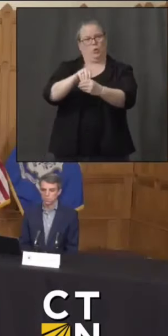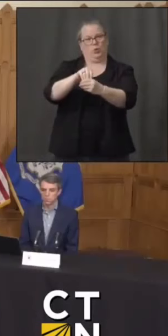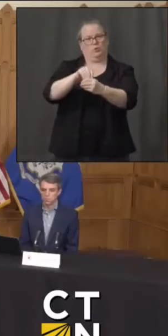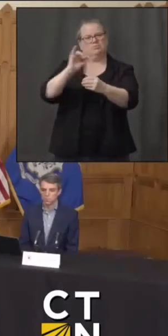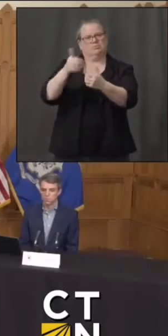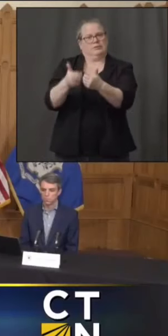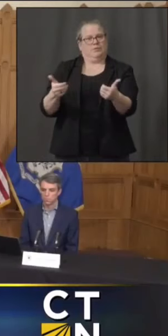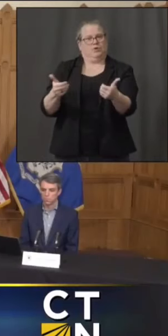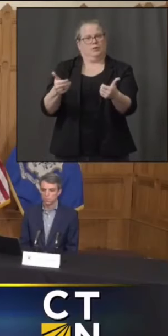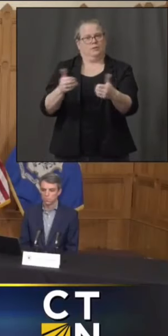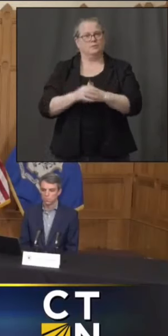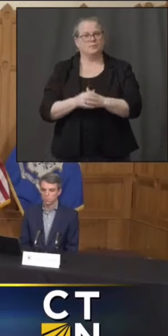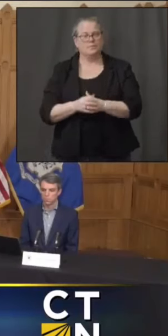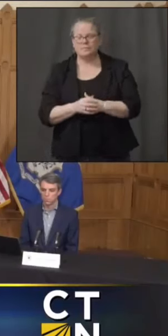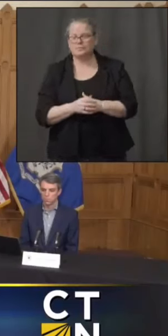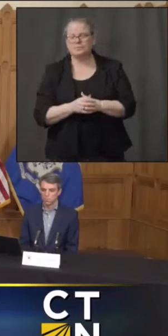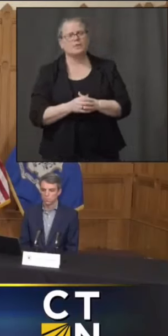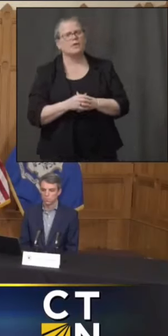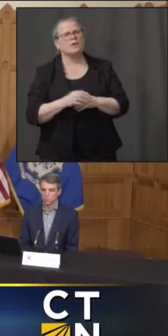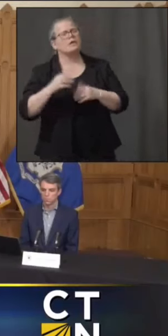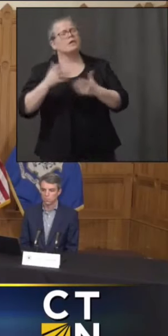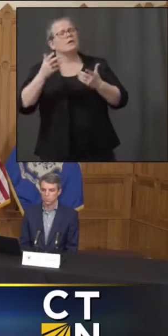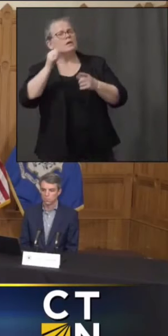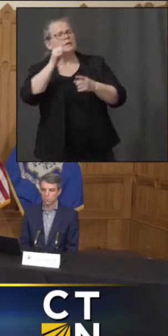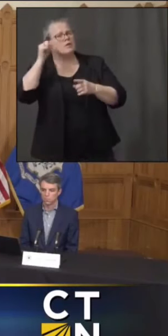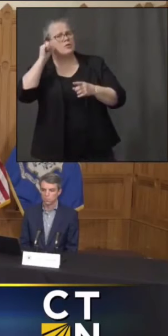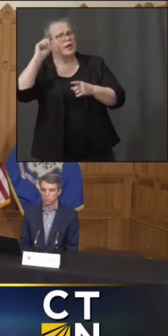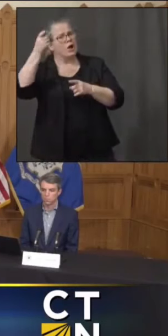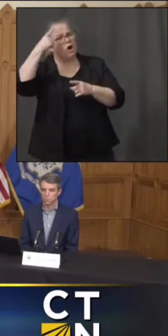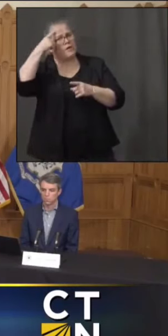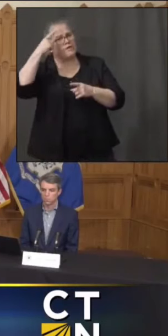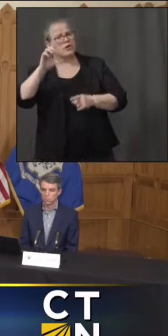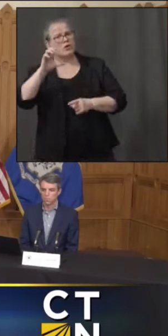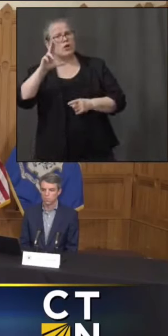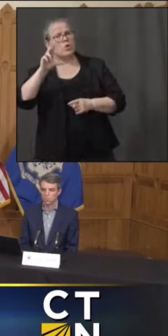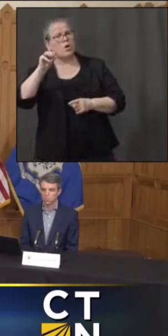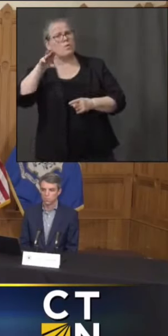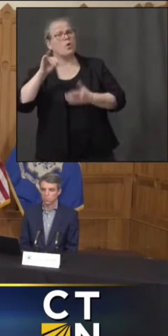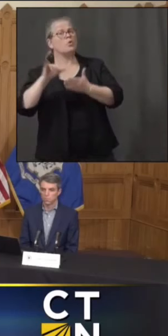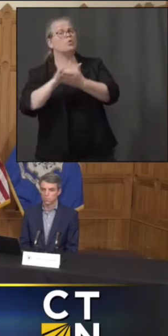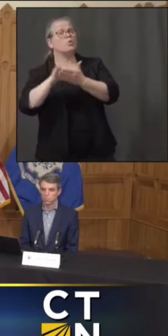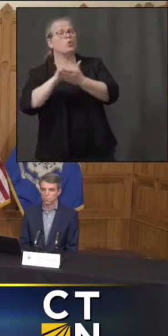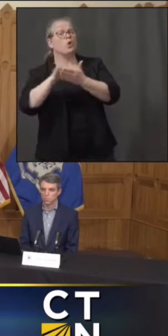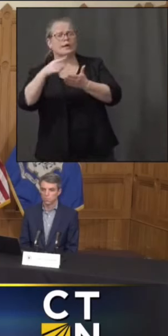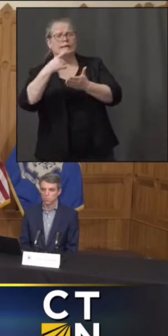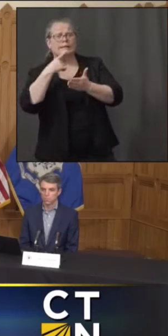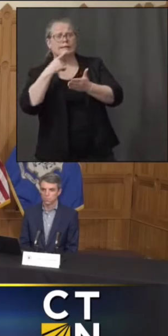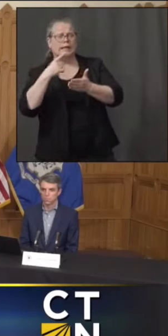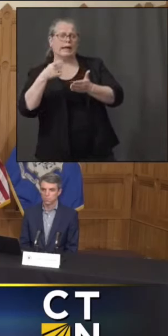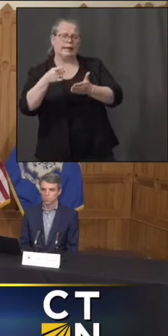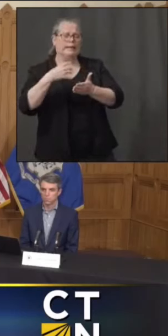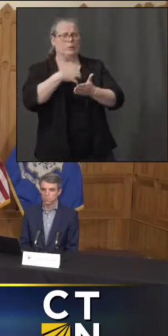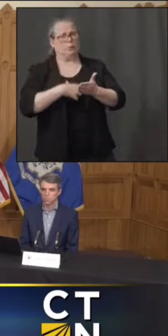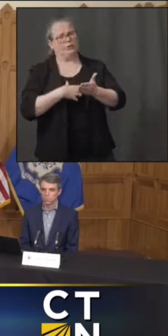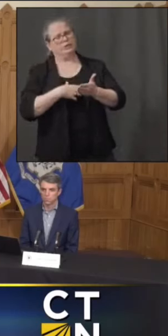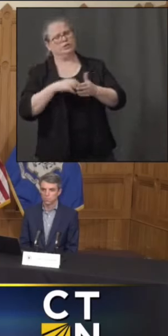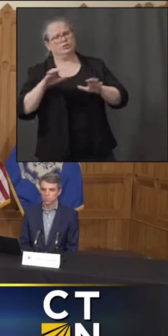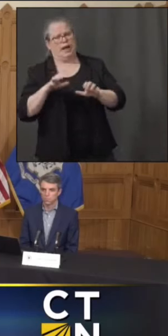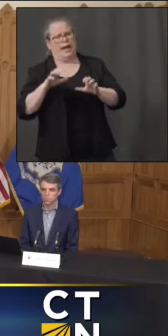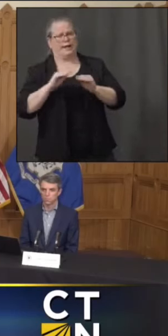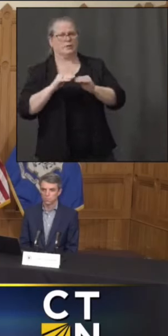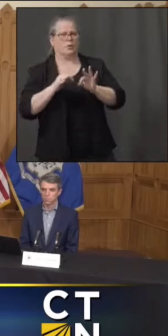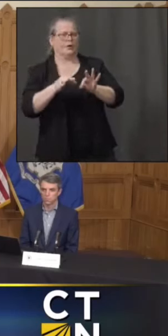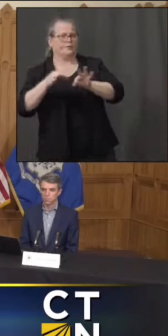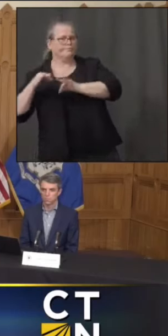wished that he had acted sooner to control the pandemic. is there anything that you